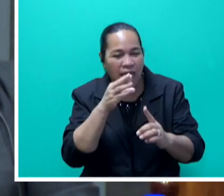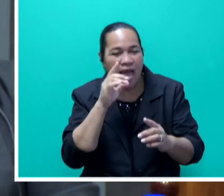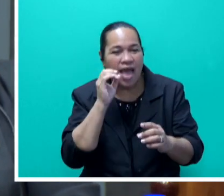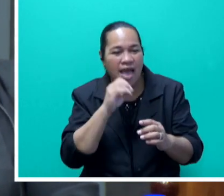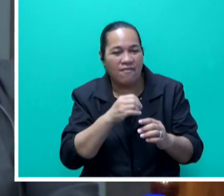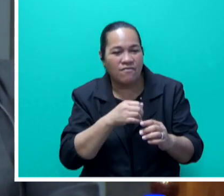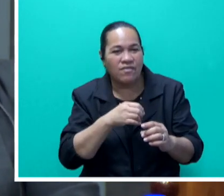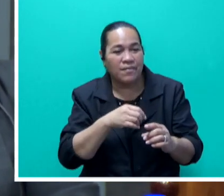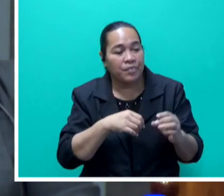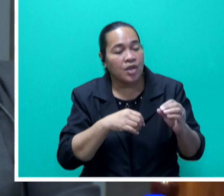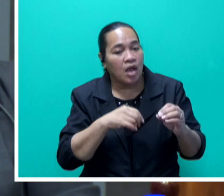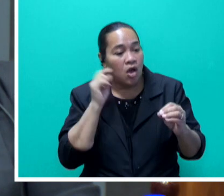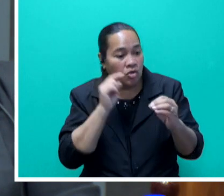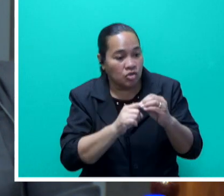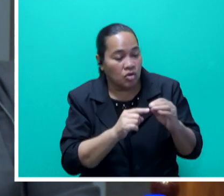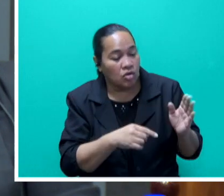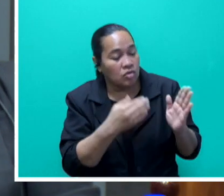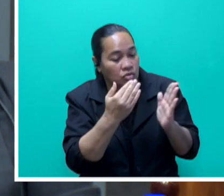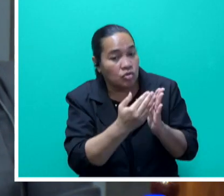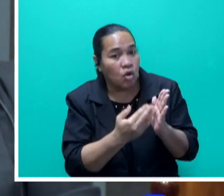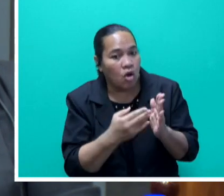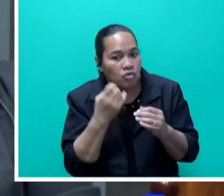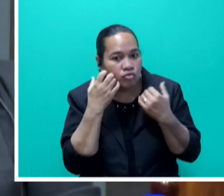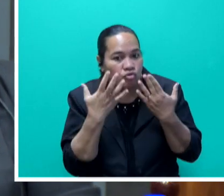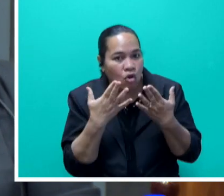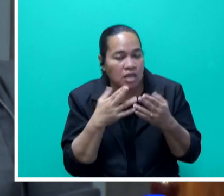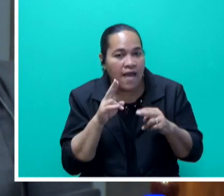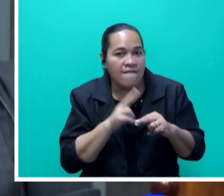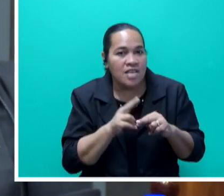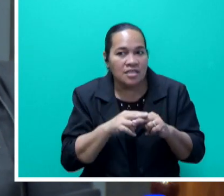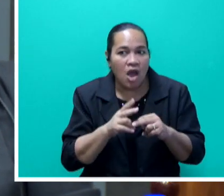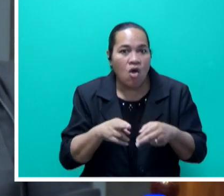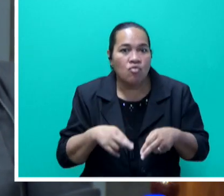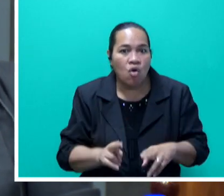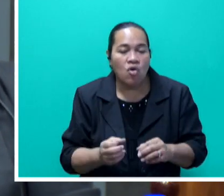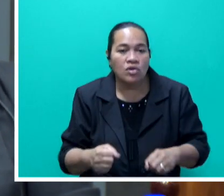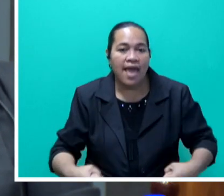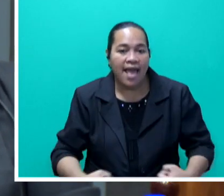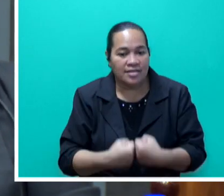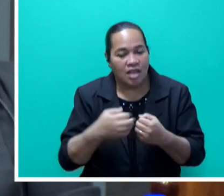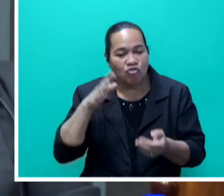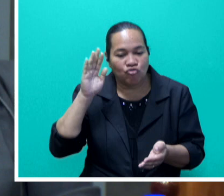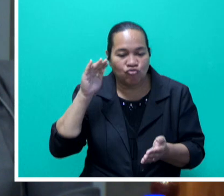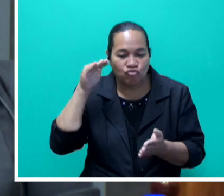In Fiji, the stats show that road accidents have actually dropped over the years. In 2017, we had